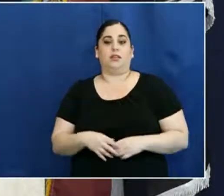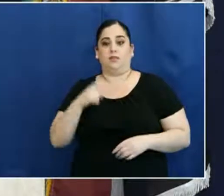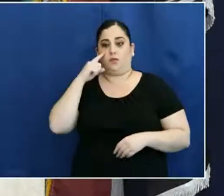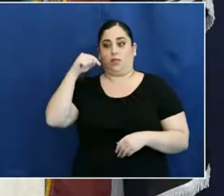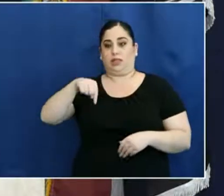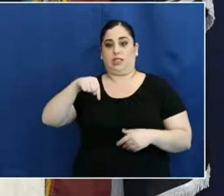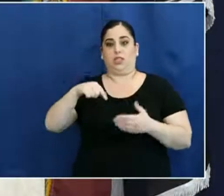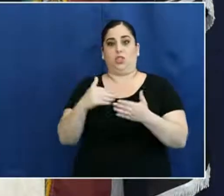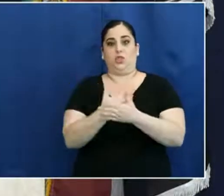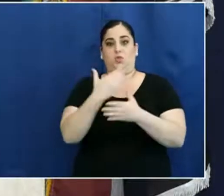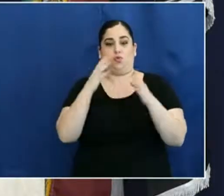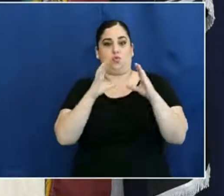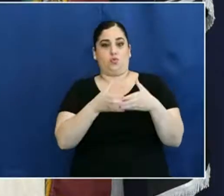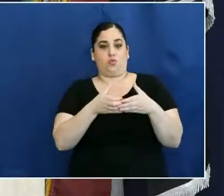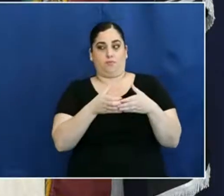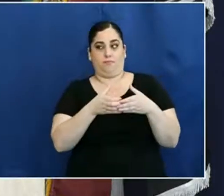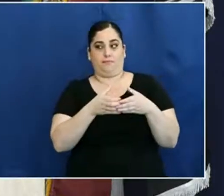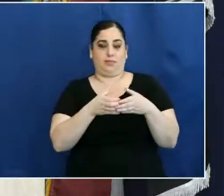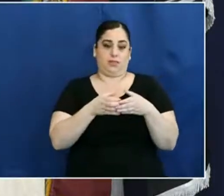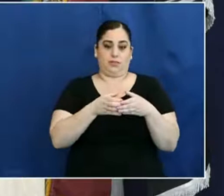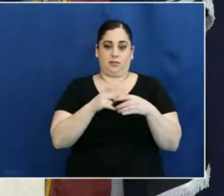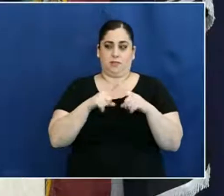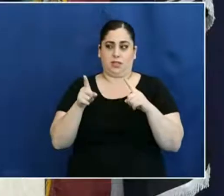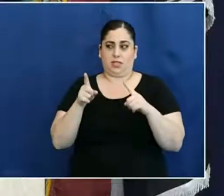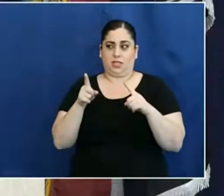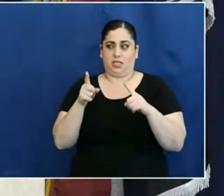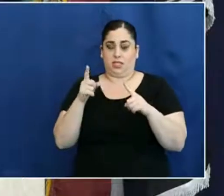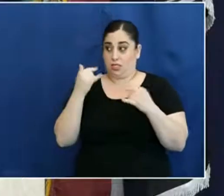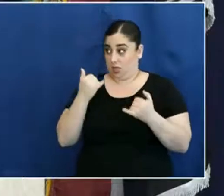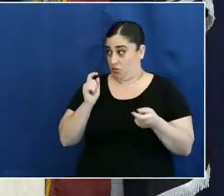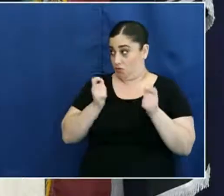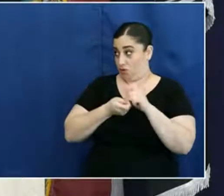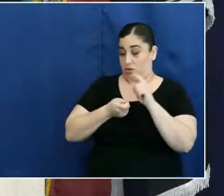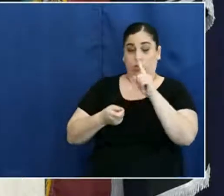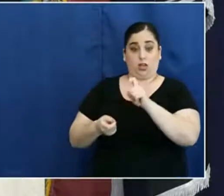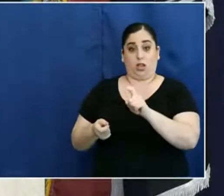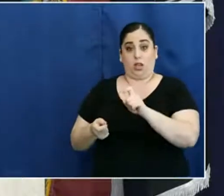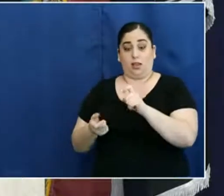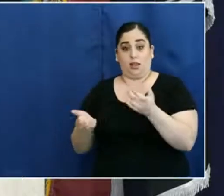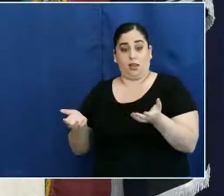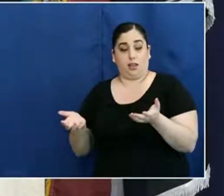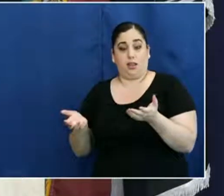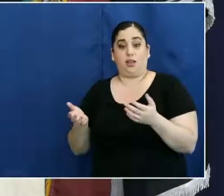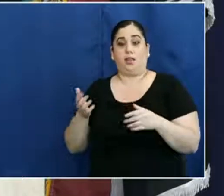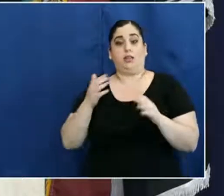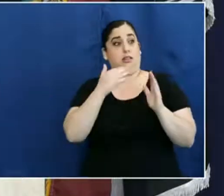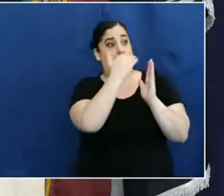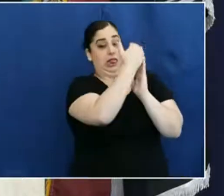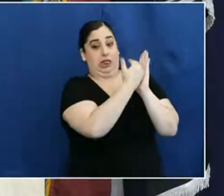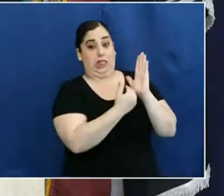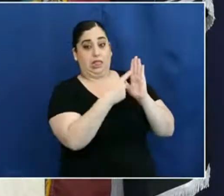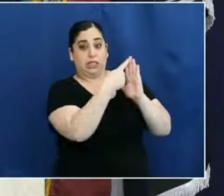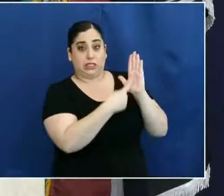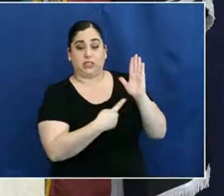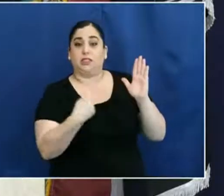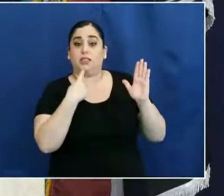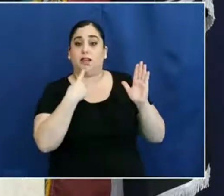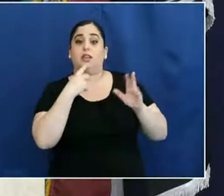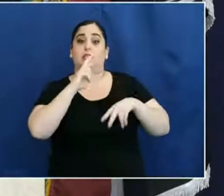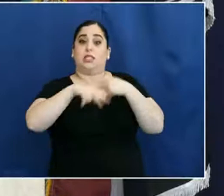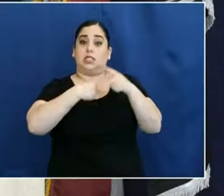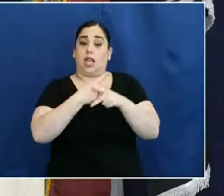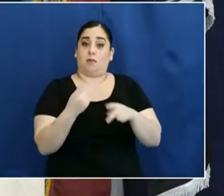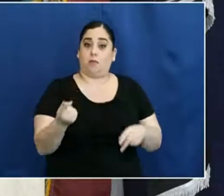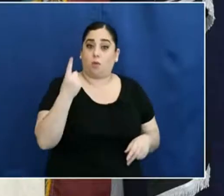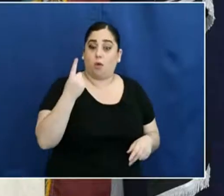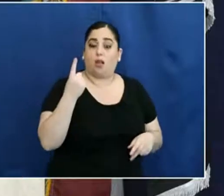underlying conditions. But that's since changed, and I've checked it this week and see that type 1 diabetes is on the list, hypertension is on the list. I